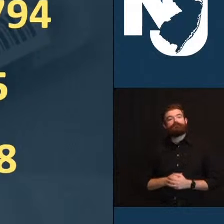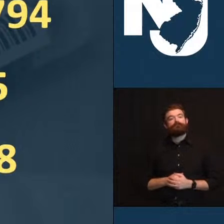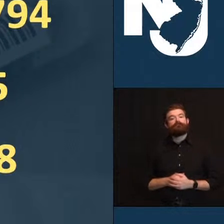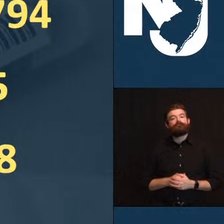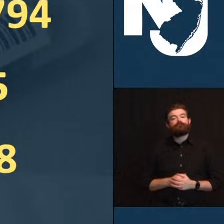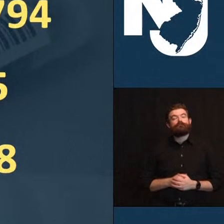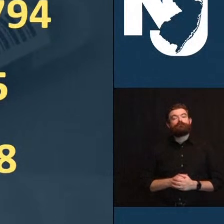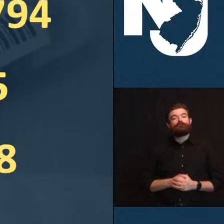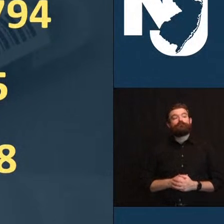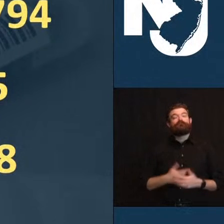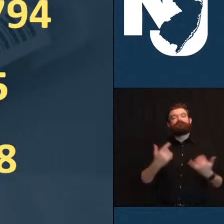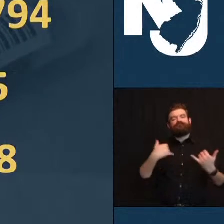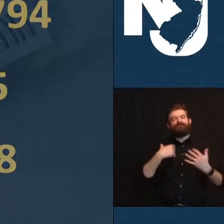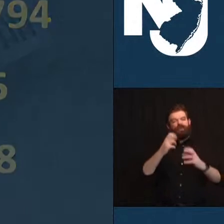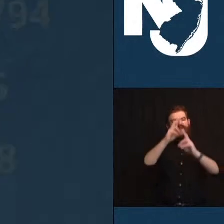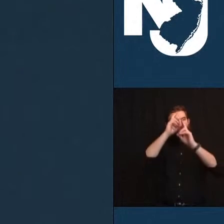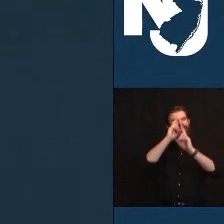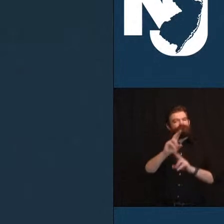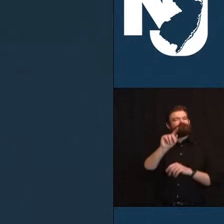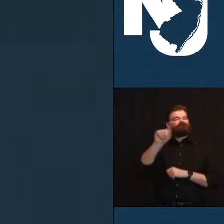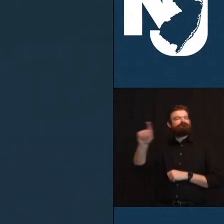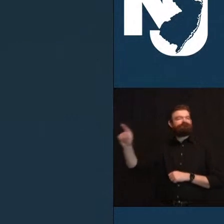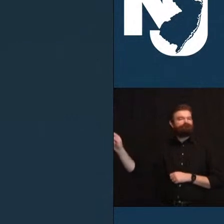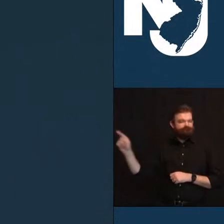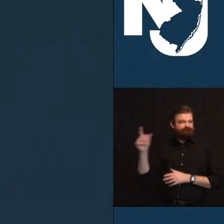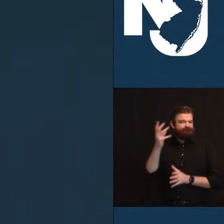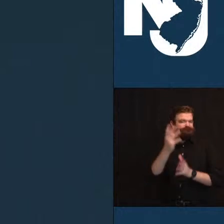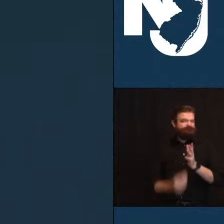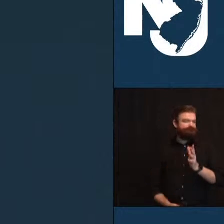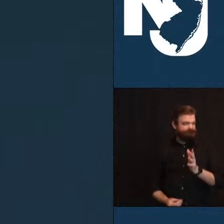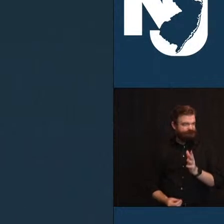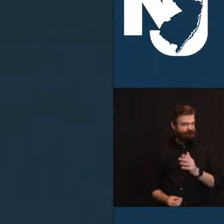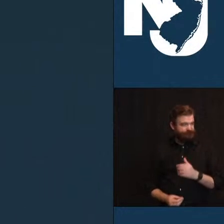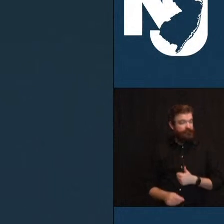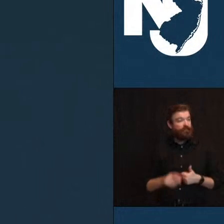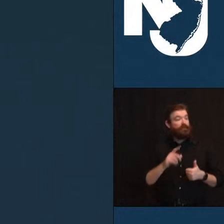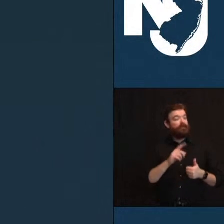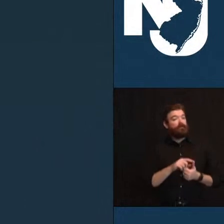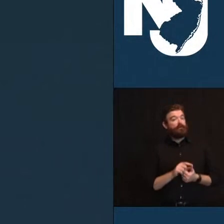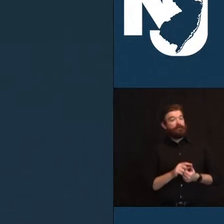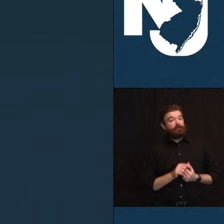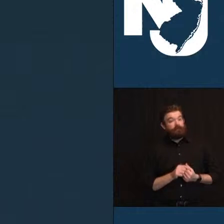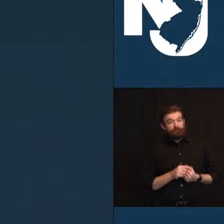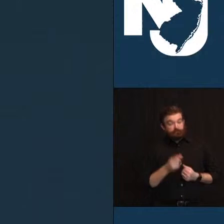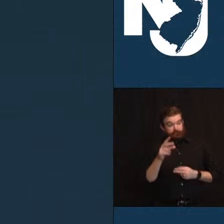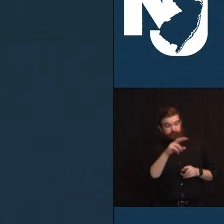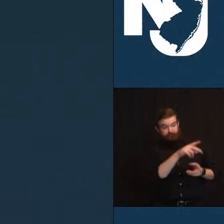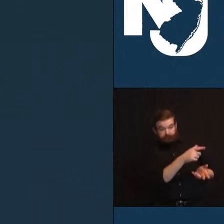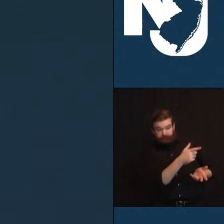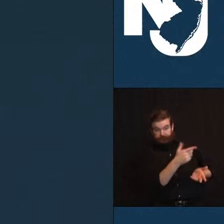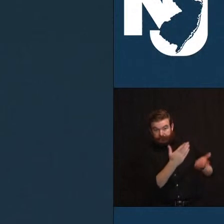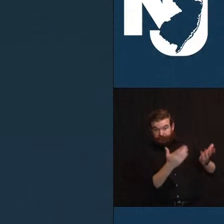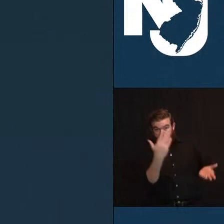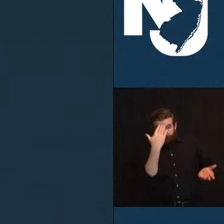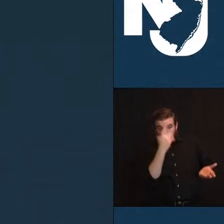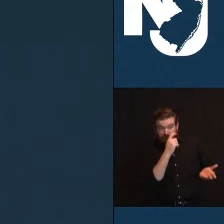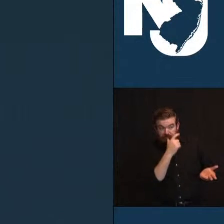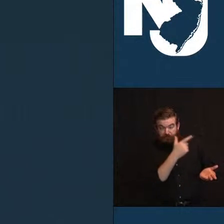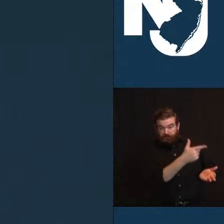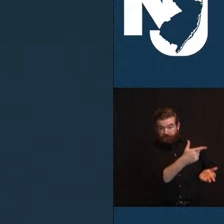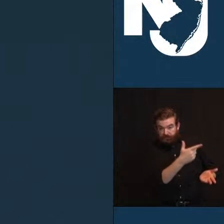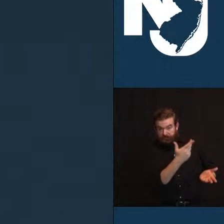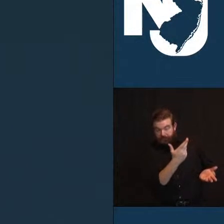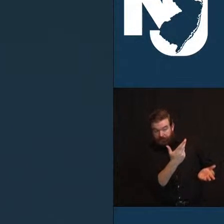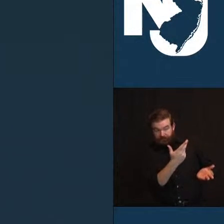state. We begin with a man whose face may not be familiar to many, but whose voice was a part of